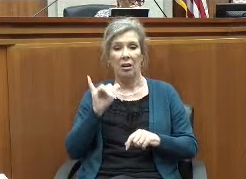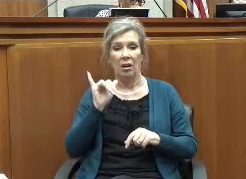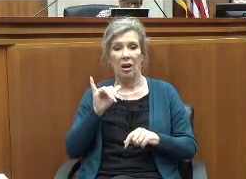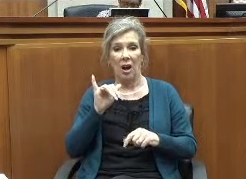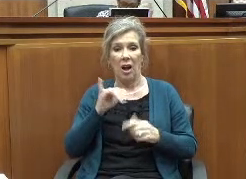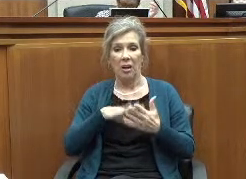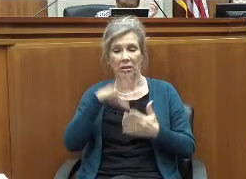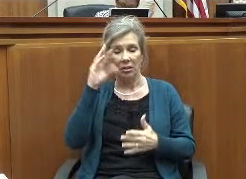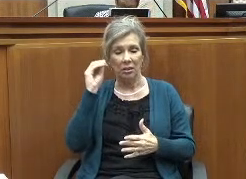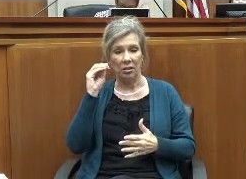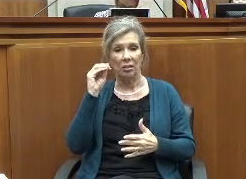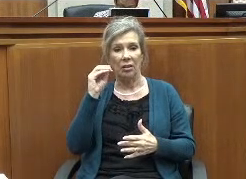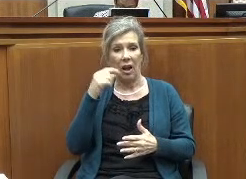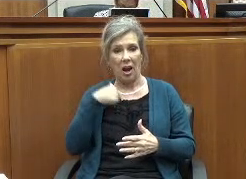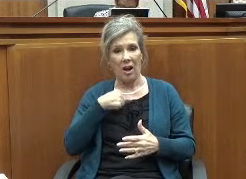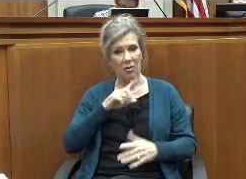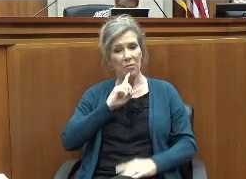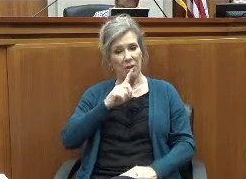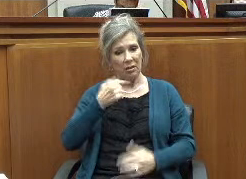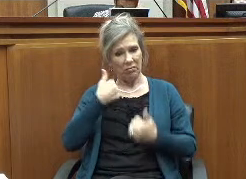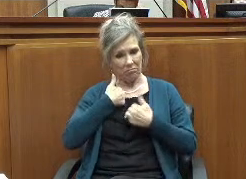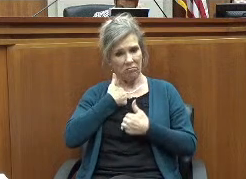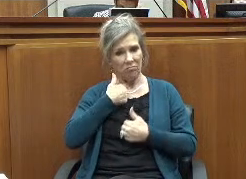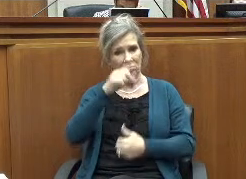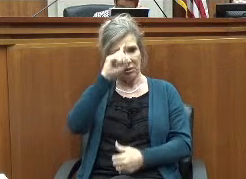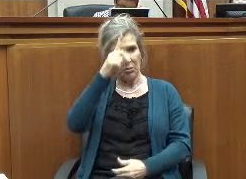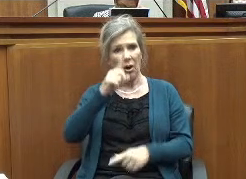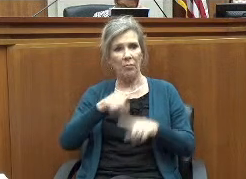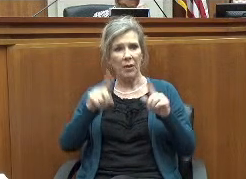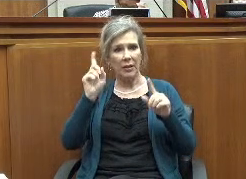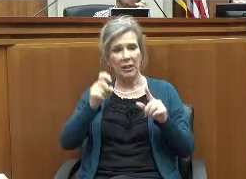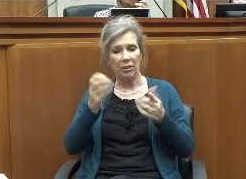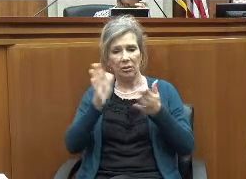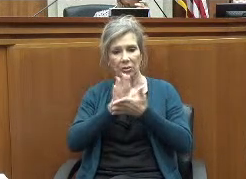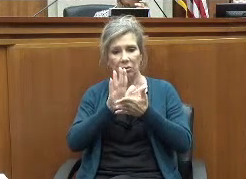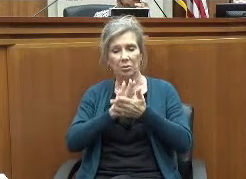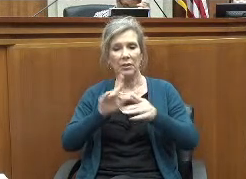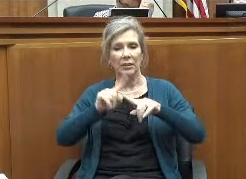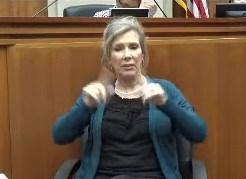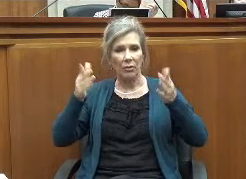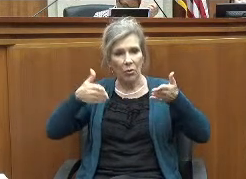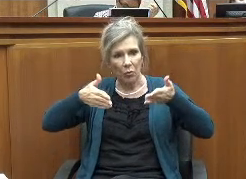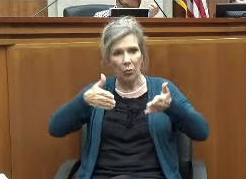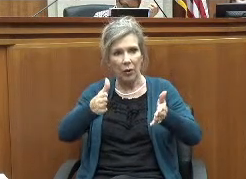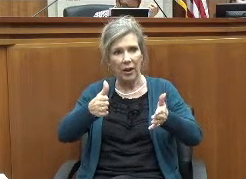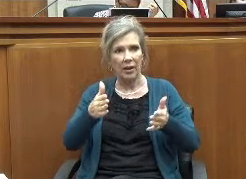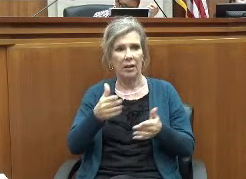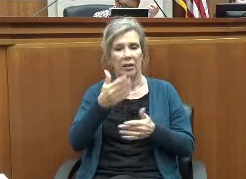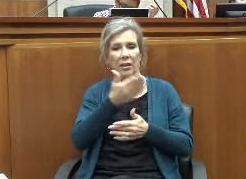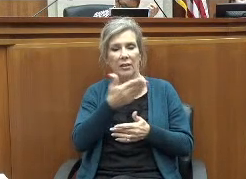smart and just needed school served in a different way. These are just some of the things that made me